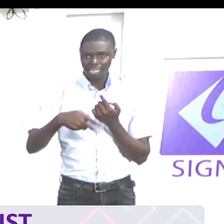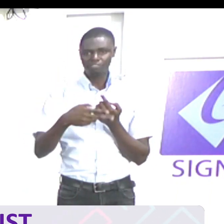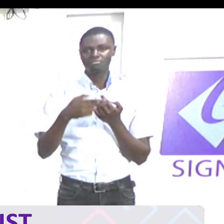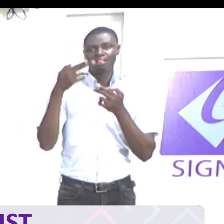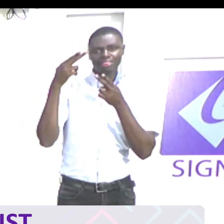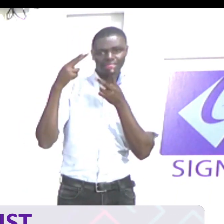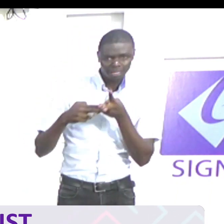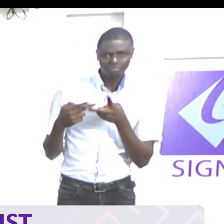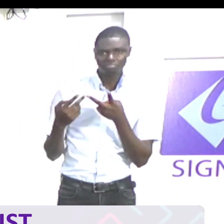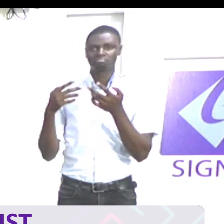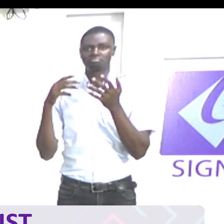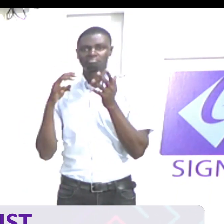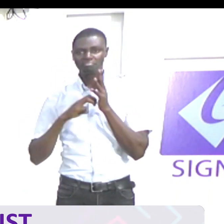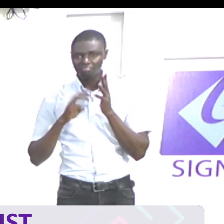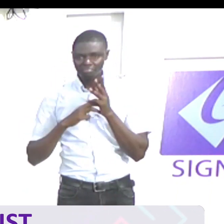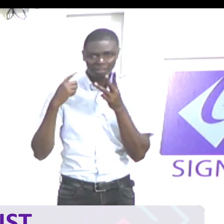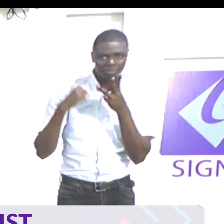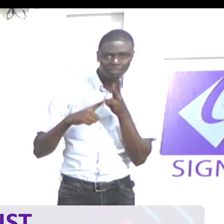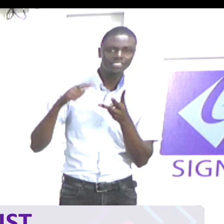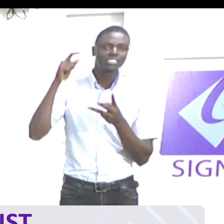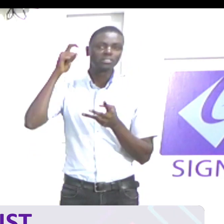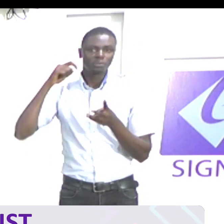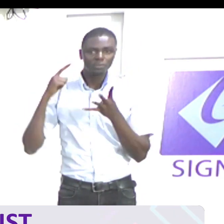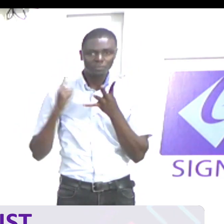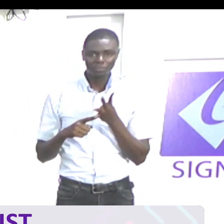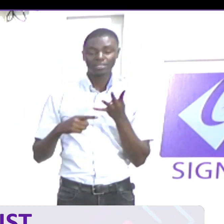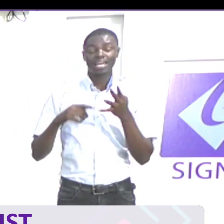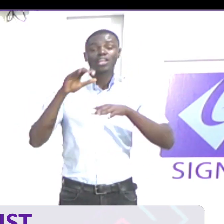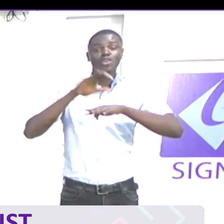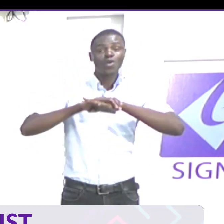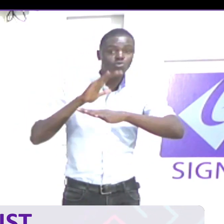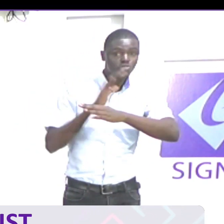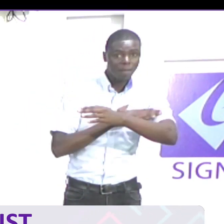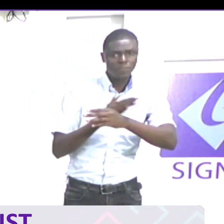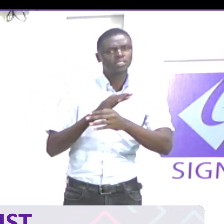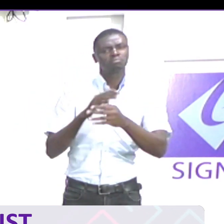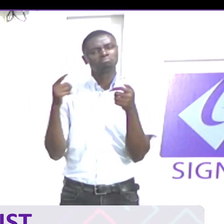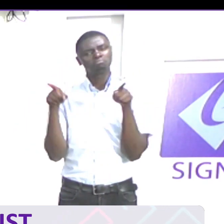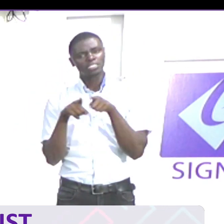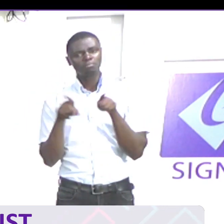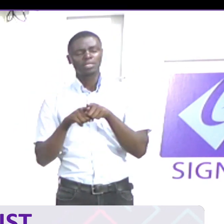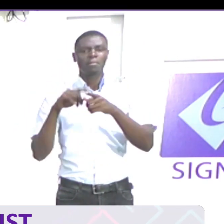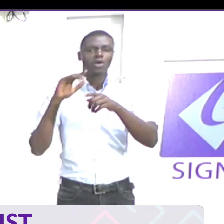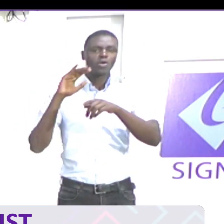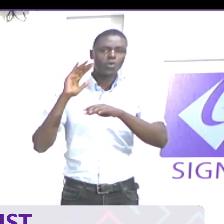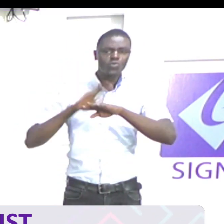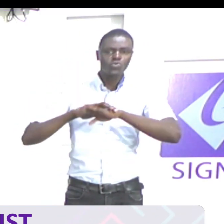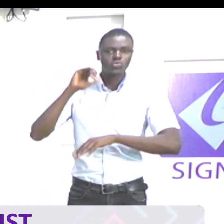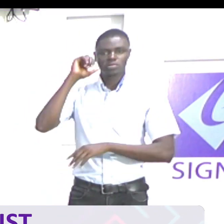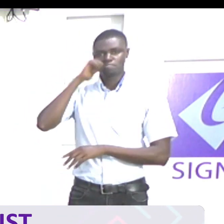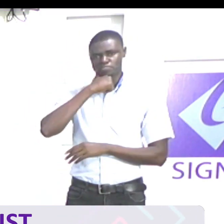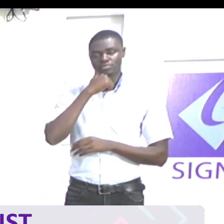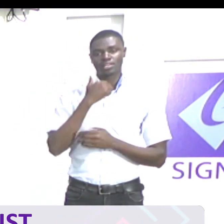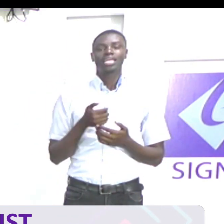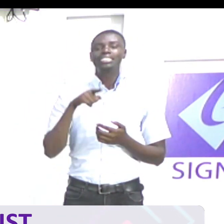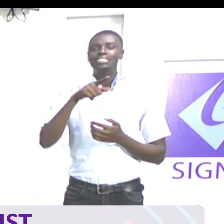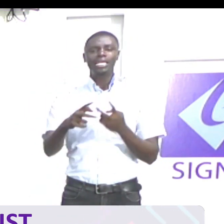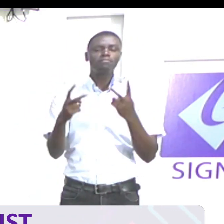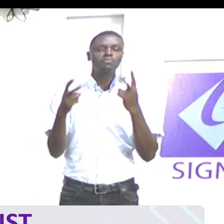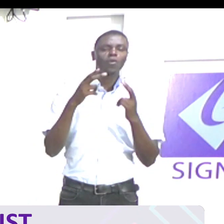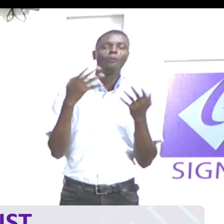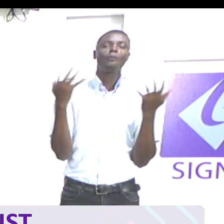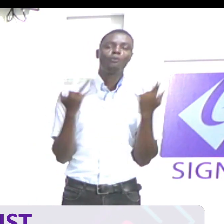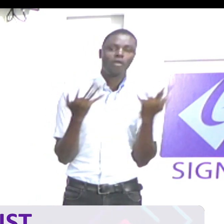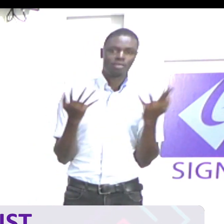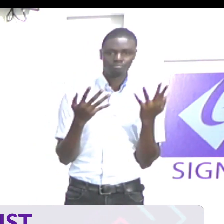music, good vibes, and definitely good vibes translate to good times. I'll see you. Let me know tonight where you're plugging in from. Unapamzuko kwa area gani? I'll